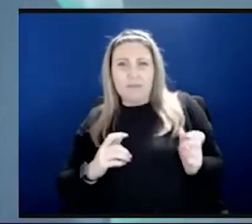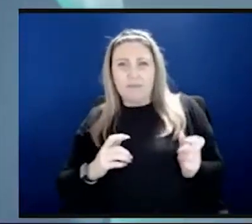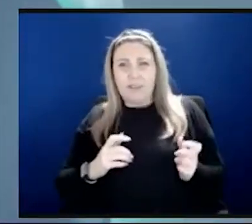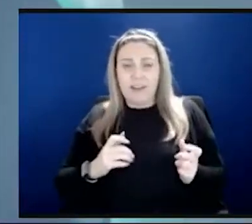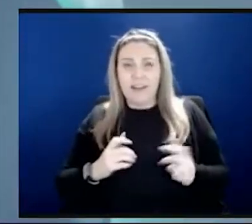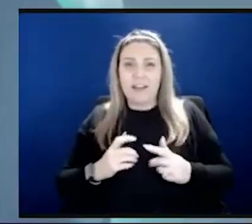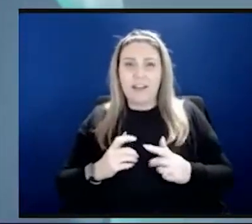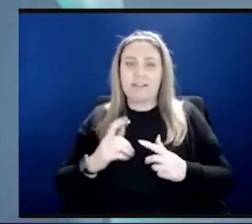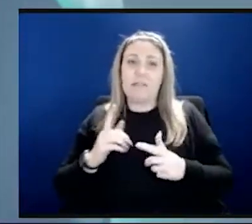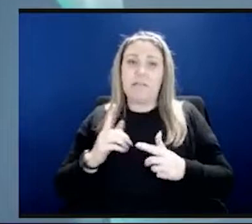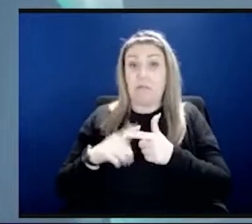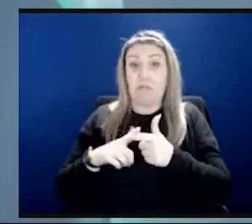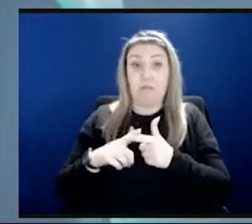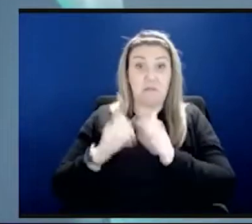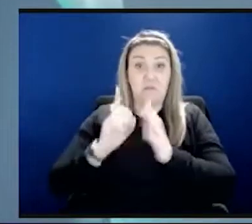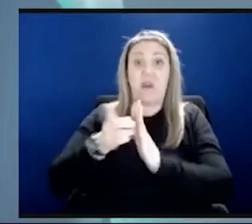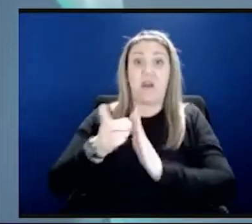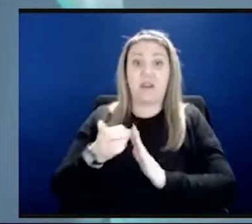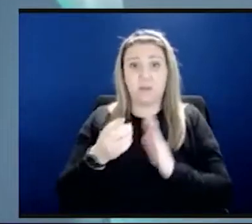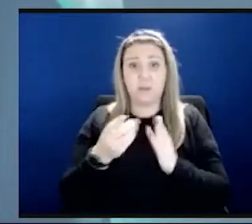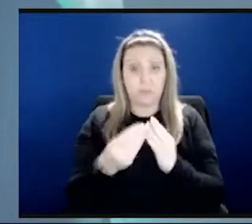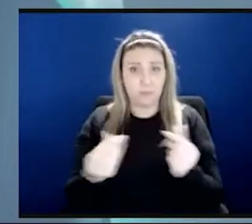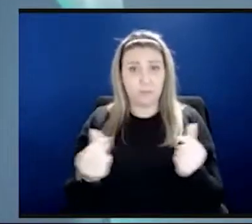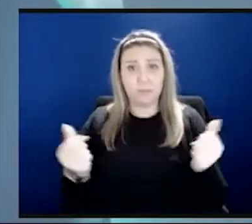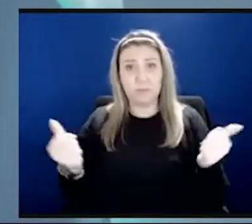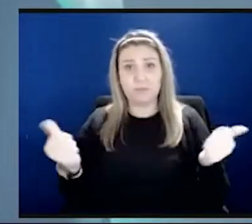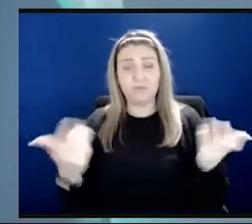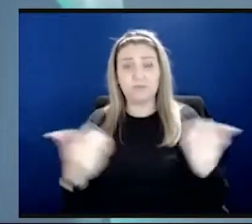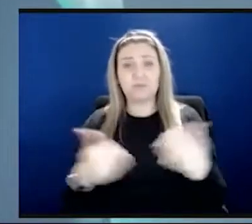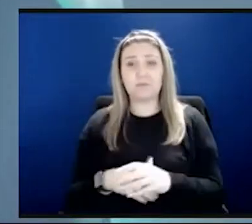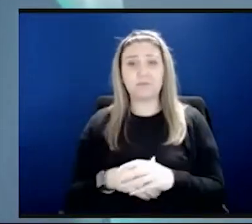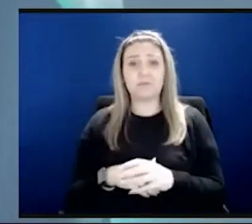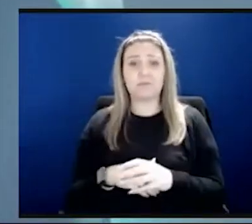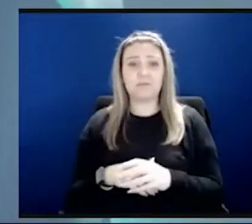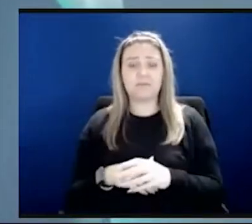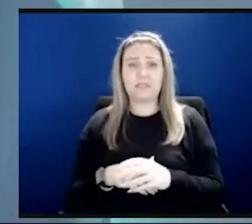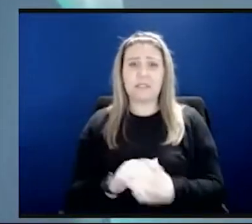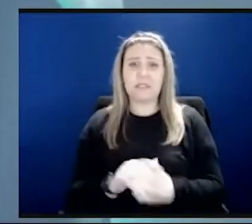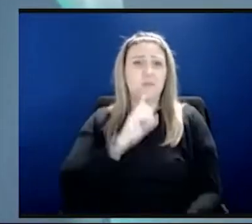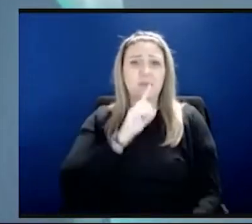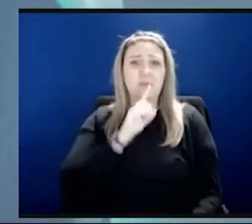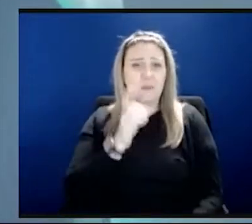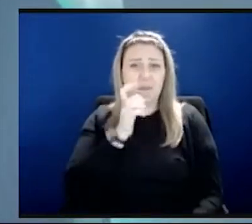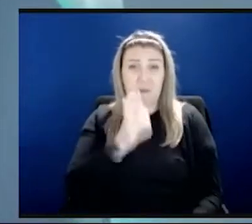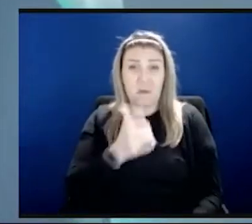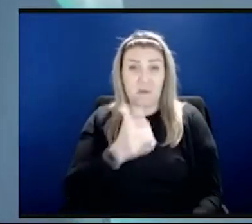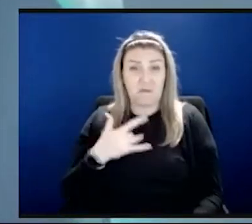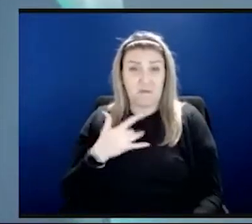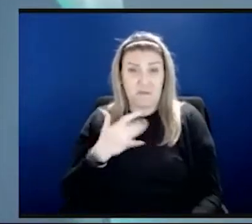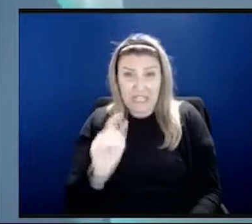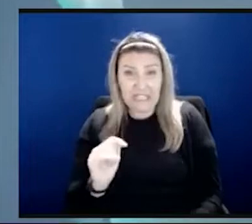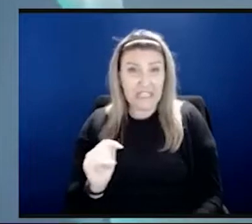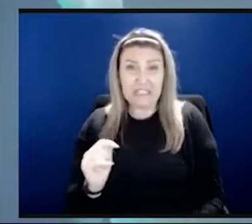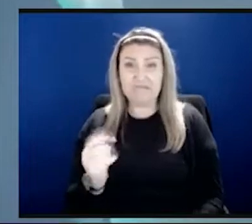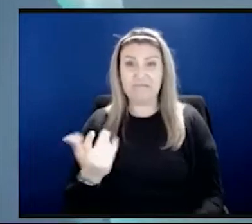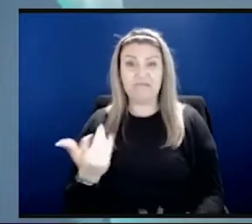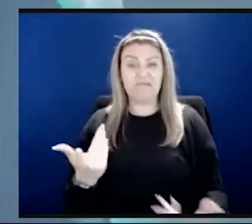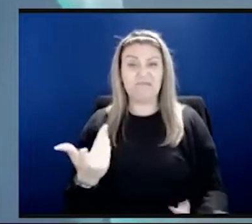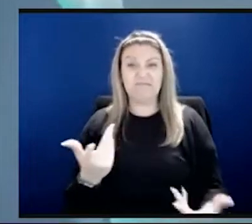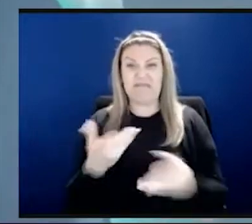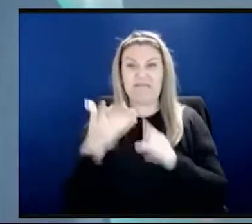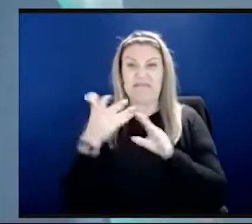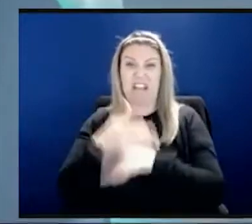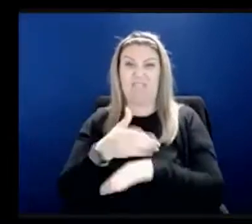a while, that went away, and you don't really feel it. It didn't really feel it after